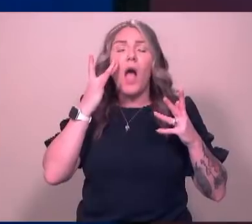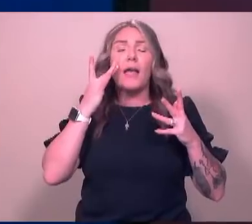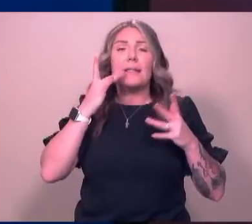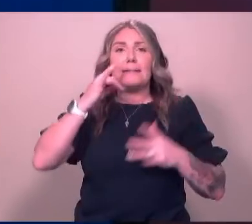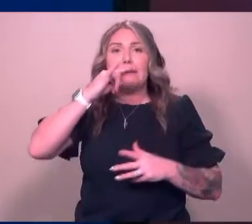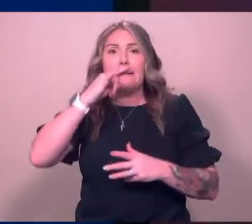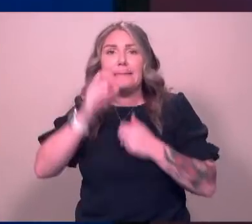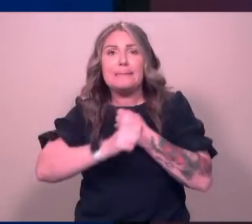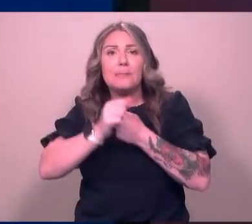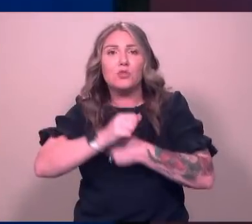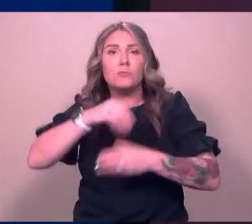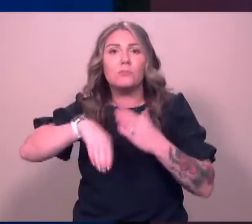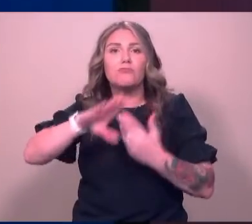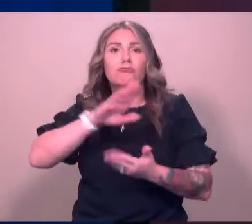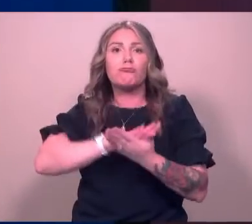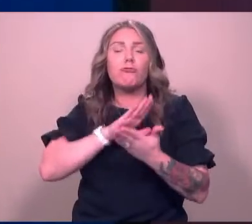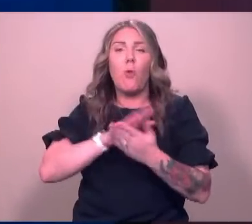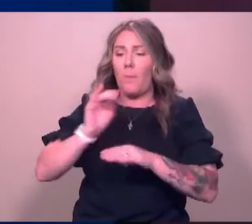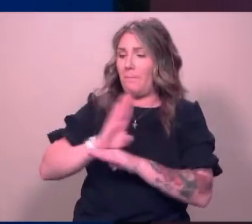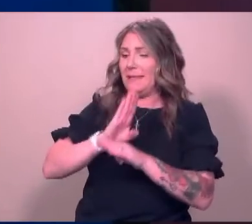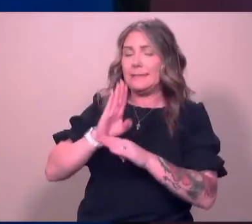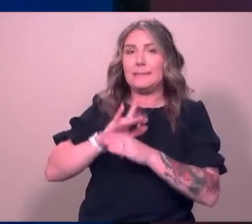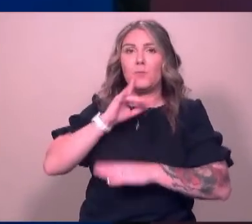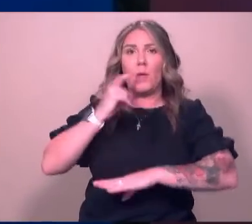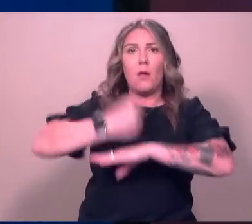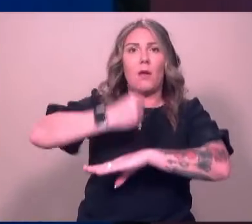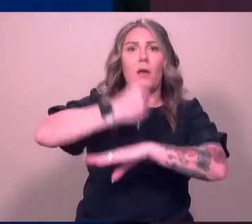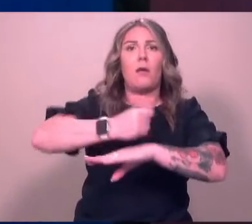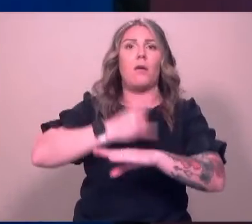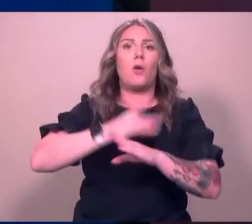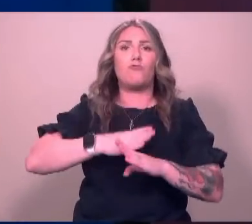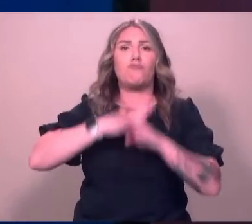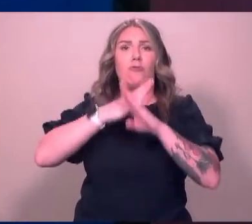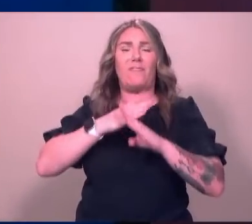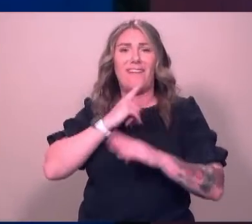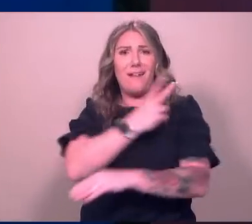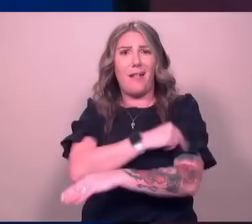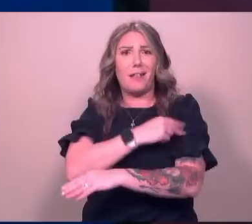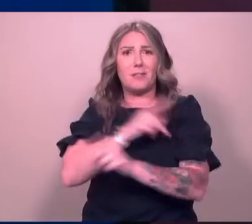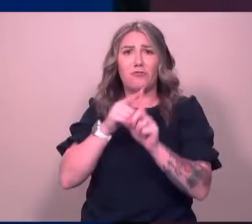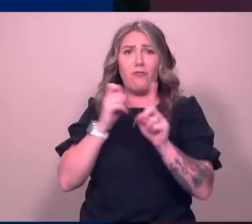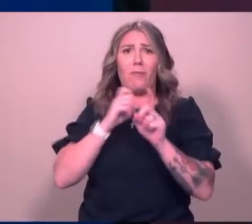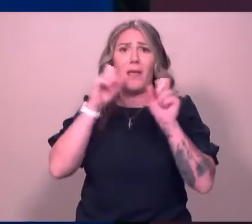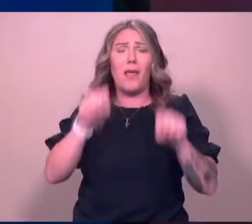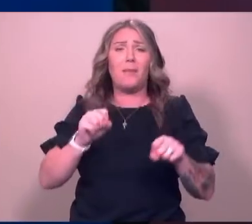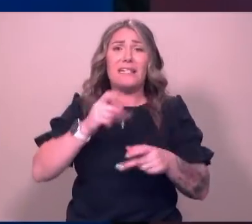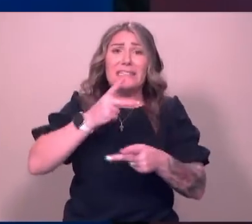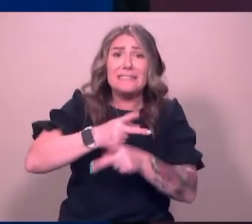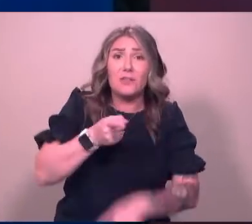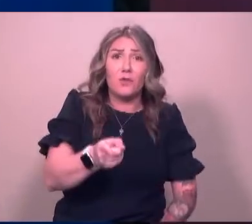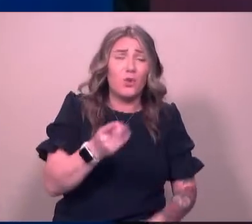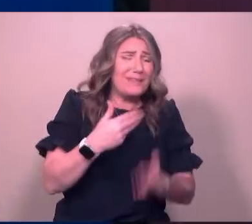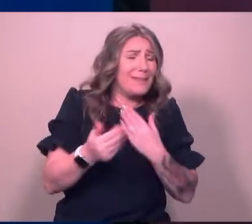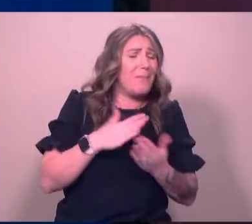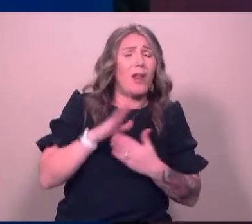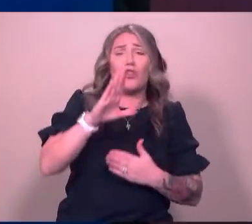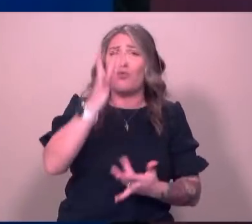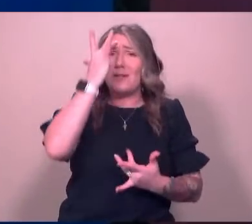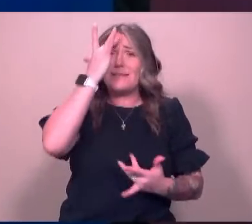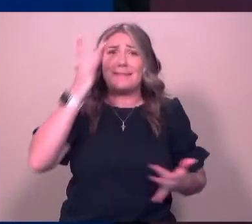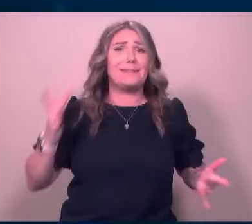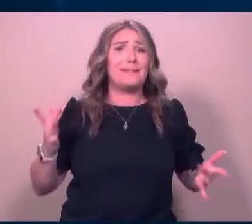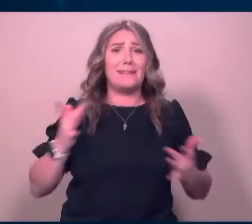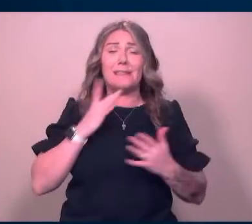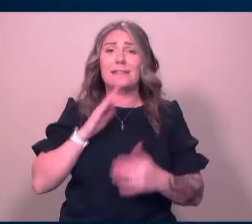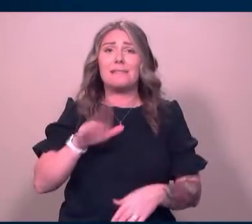schools. It's what's not going to allow businesses to stay open. It's what's going to prevent hospitals from being able to take care of you no matter what your disease is. Dr.